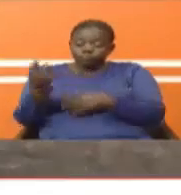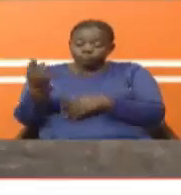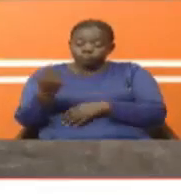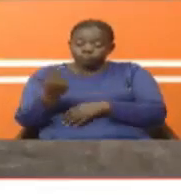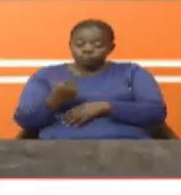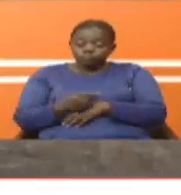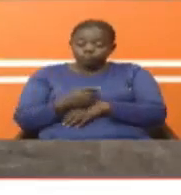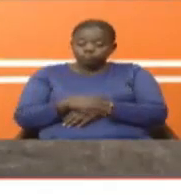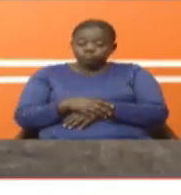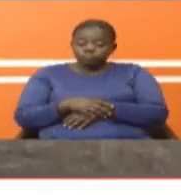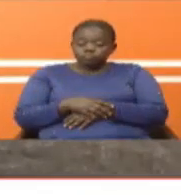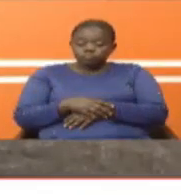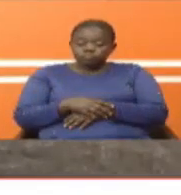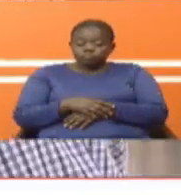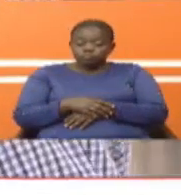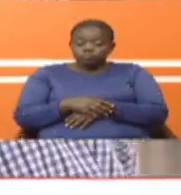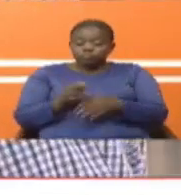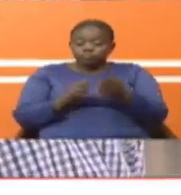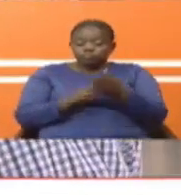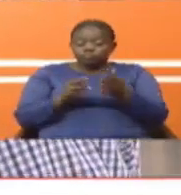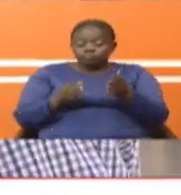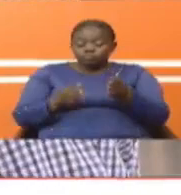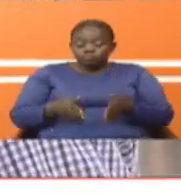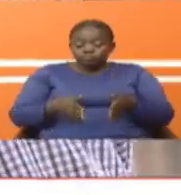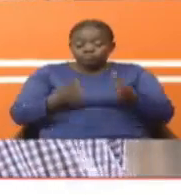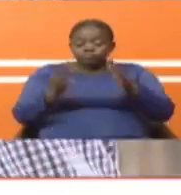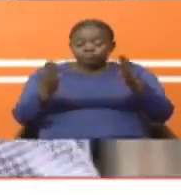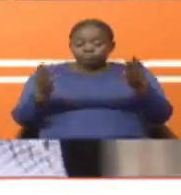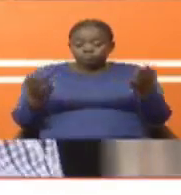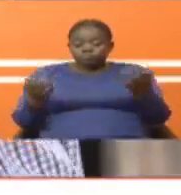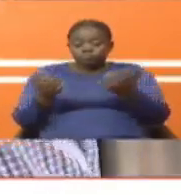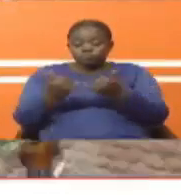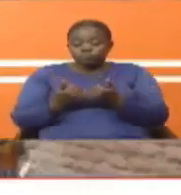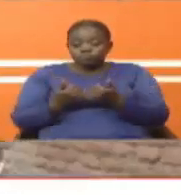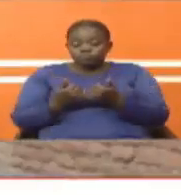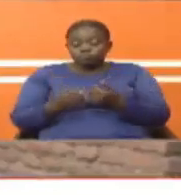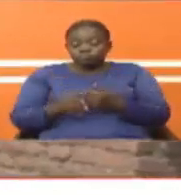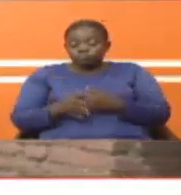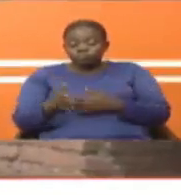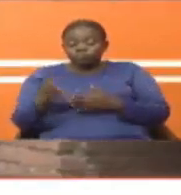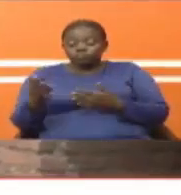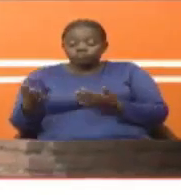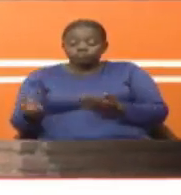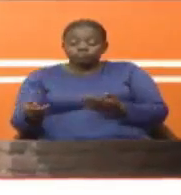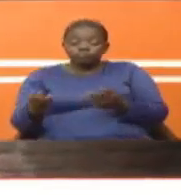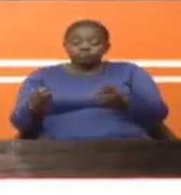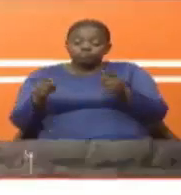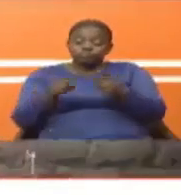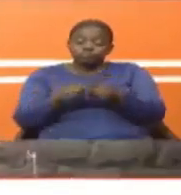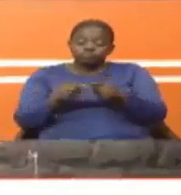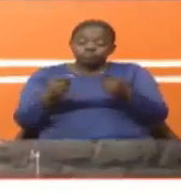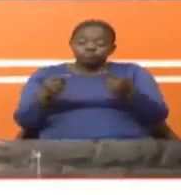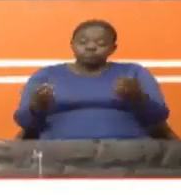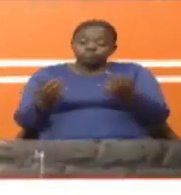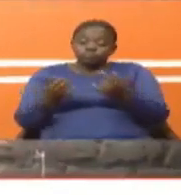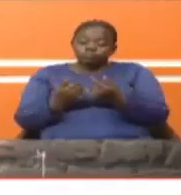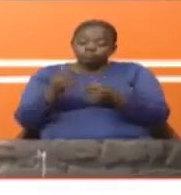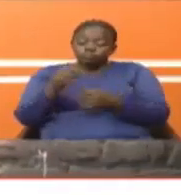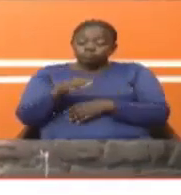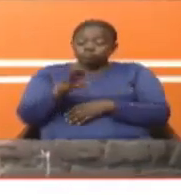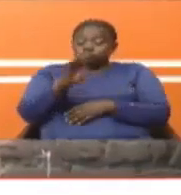here. I passed that way and the wife passes here. Bonabana kabugo ngono mchala wa